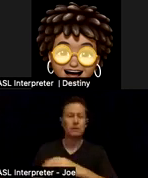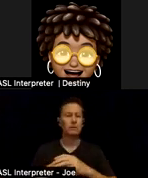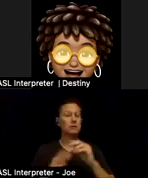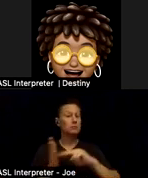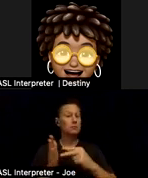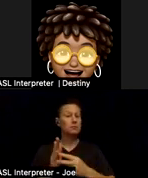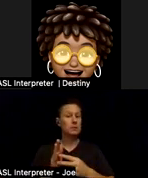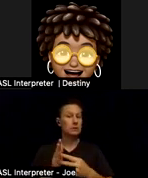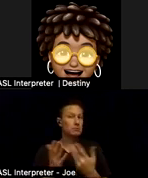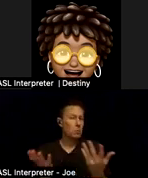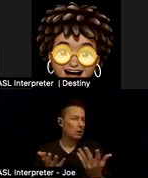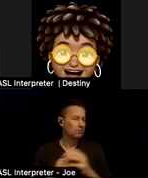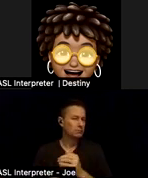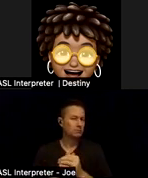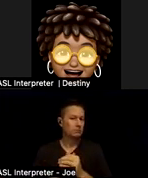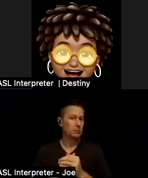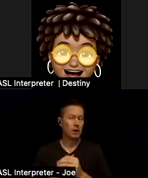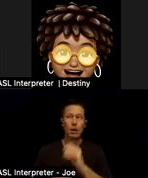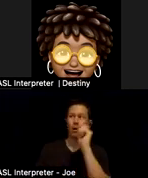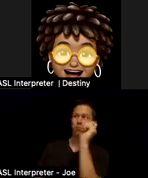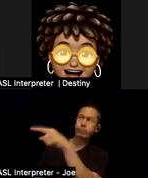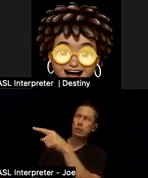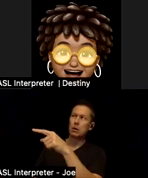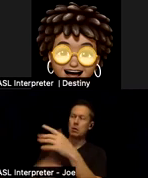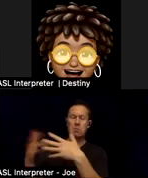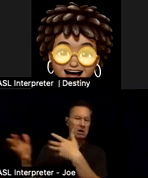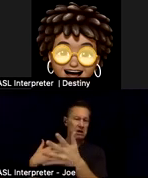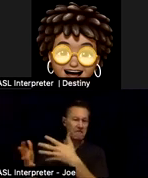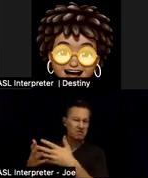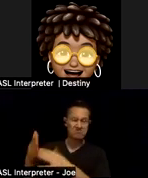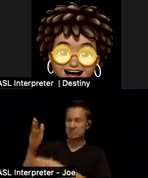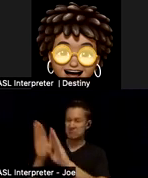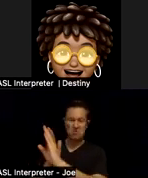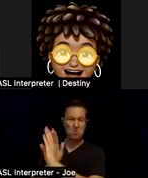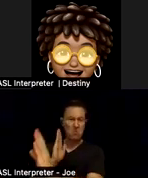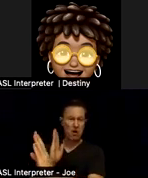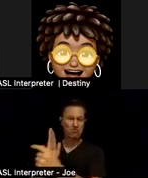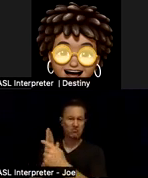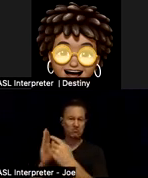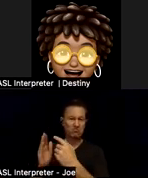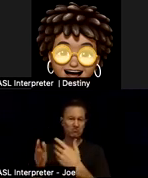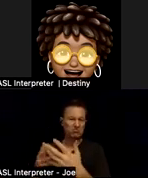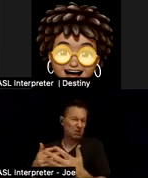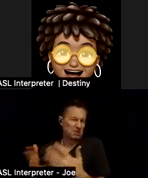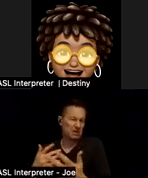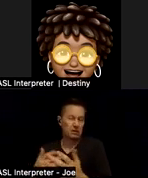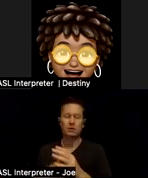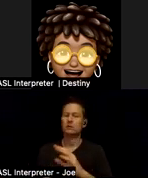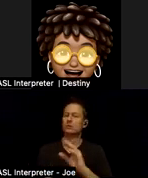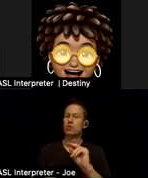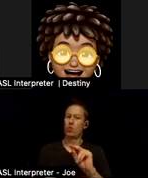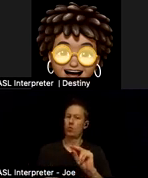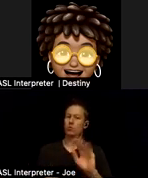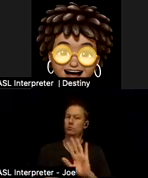we just take a shot and put it into whatever portion of the wall we can find? It absolutely does